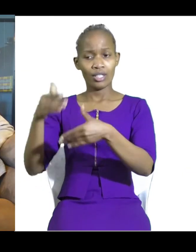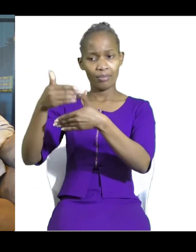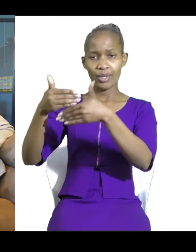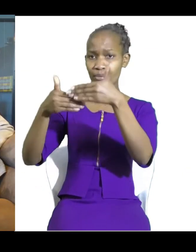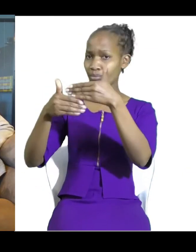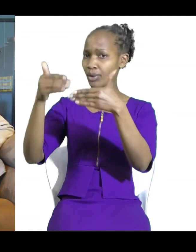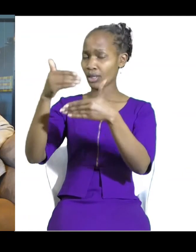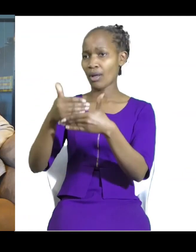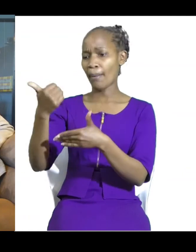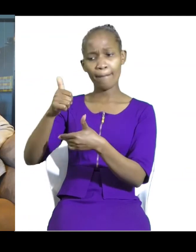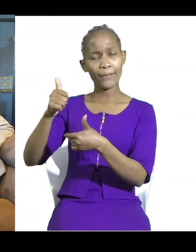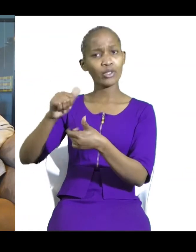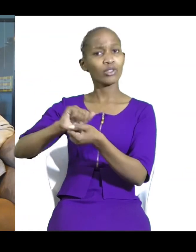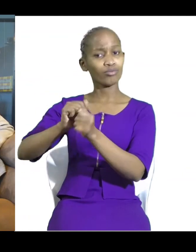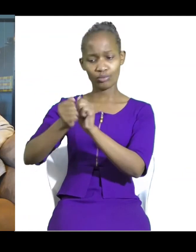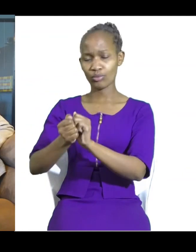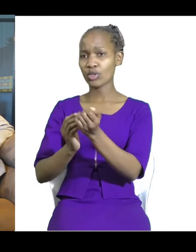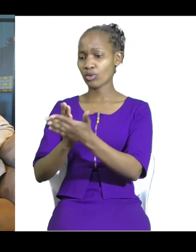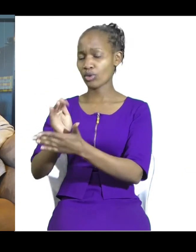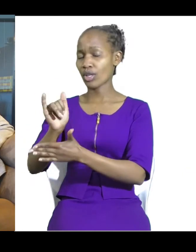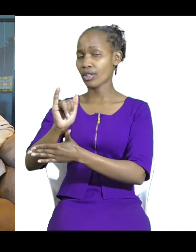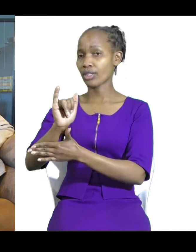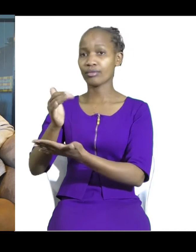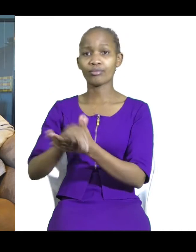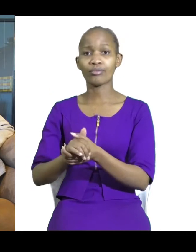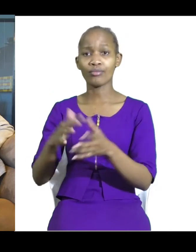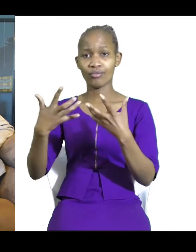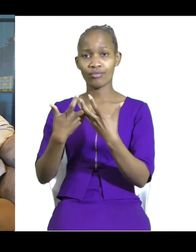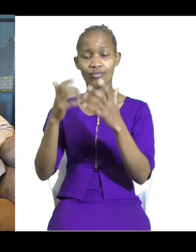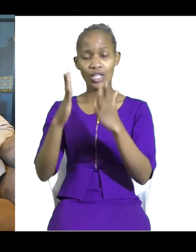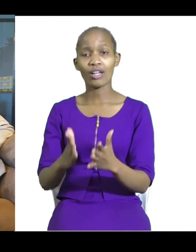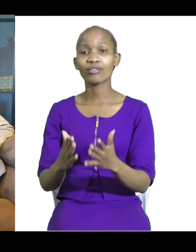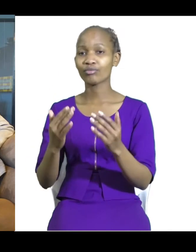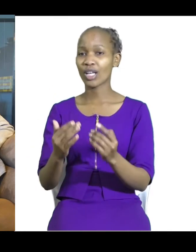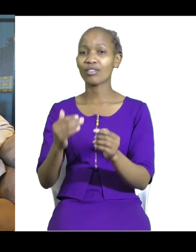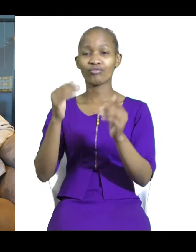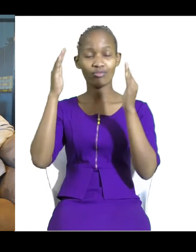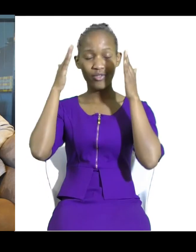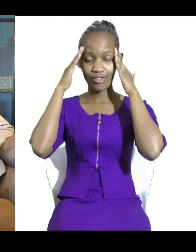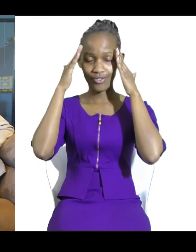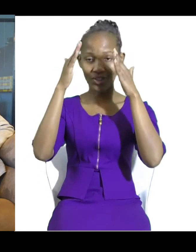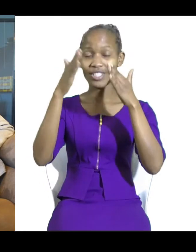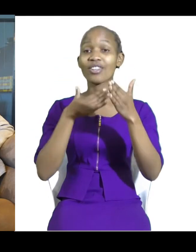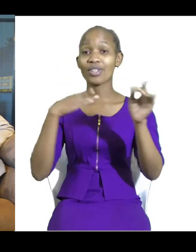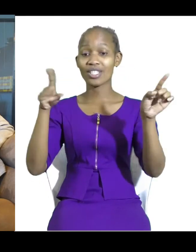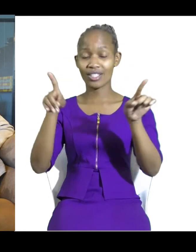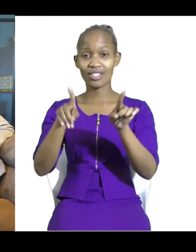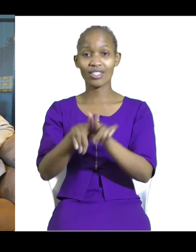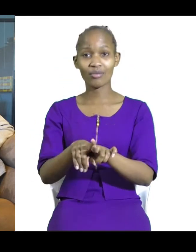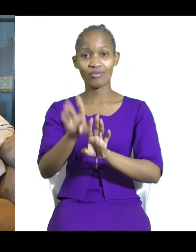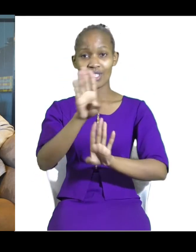the building code has not been repealed, to ensure that all these things are in, but the engineers have gone a step ahead. We want the